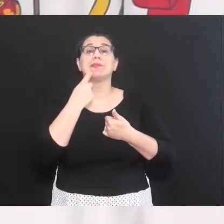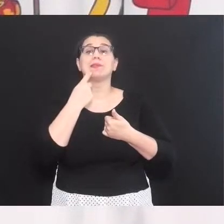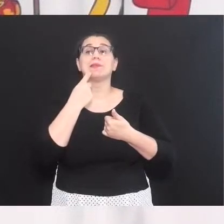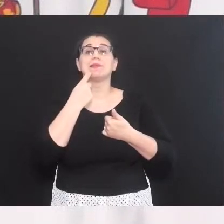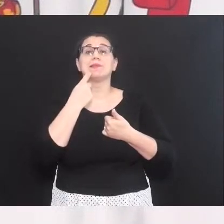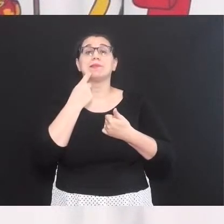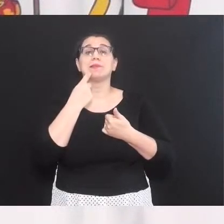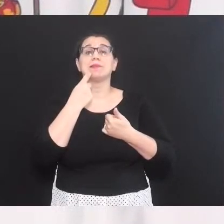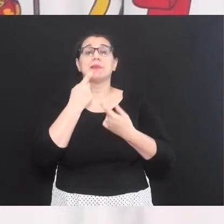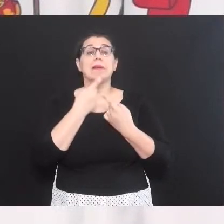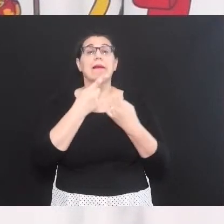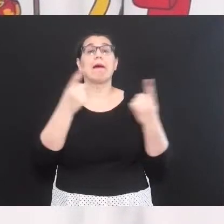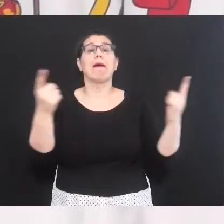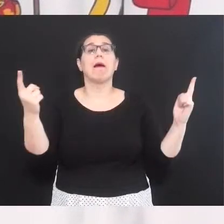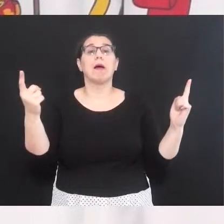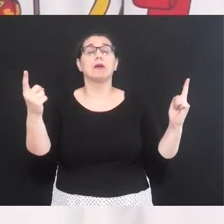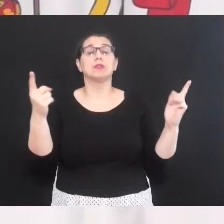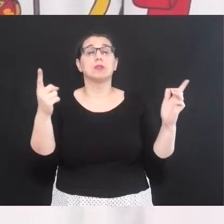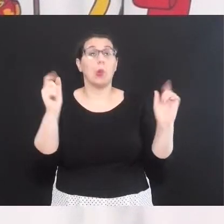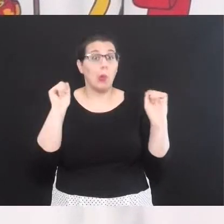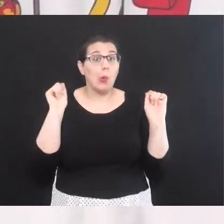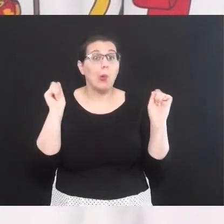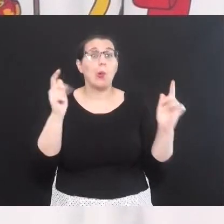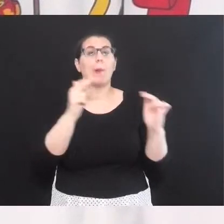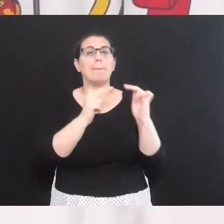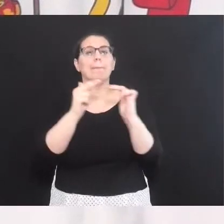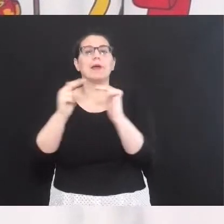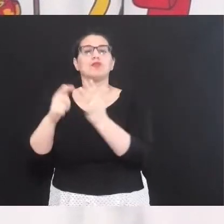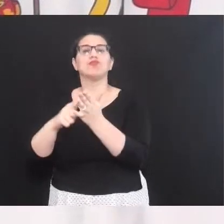going to require masks in all their buildings,